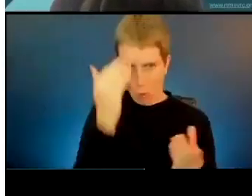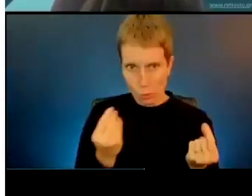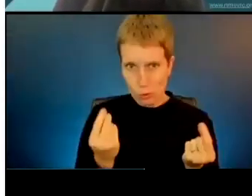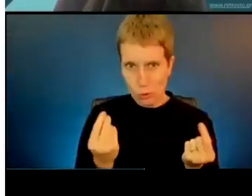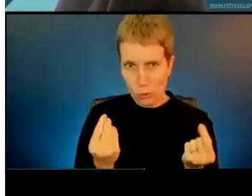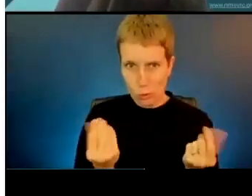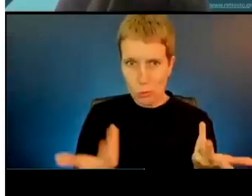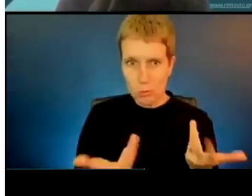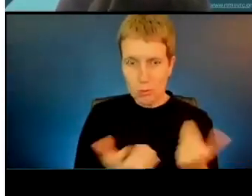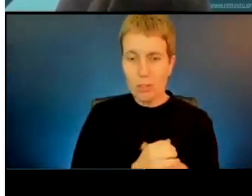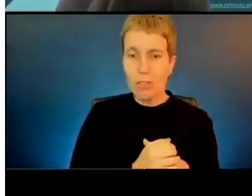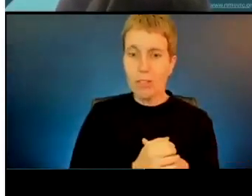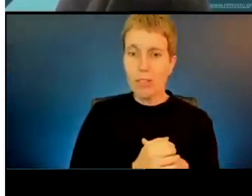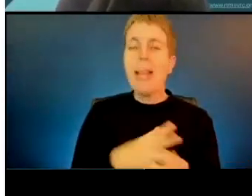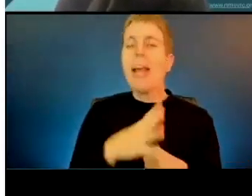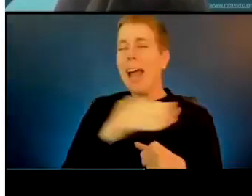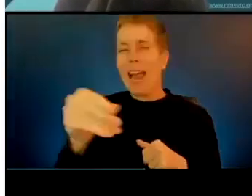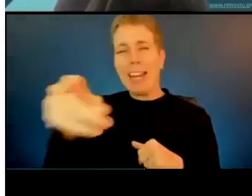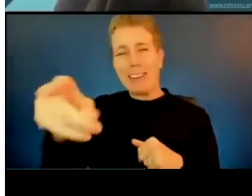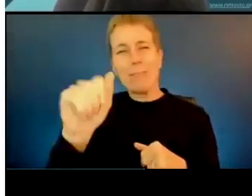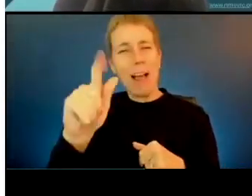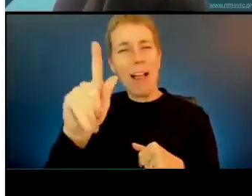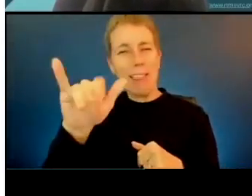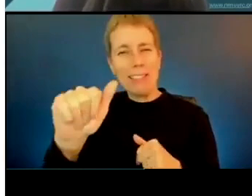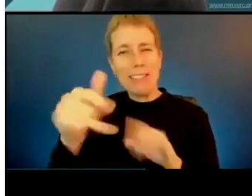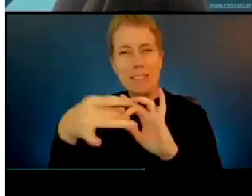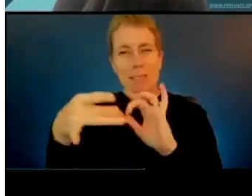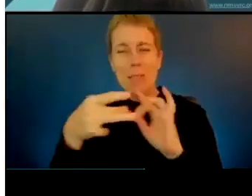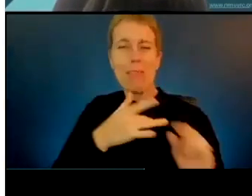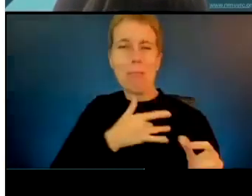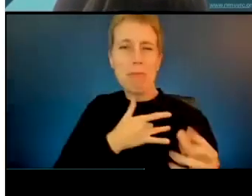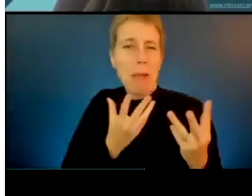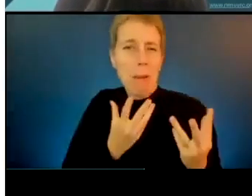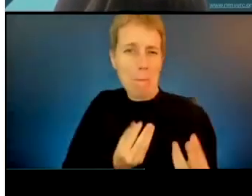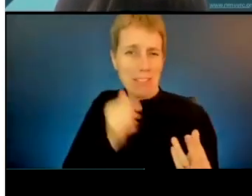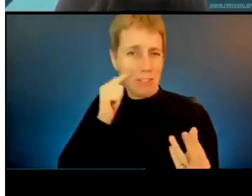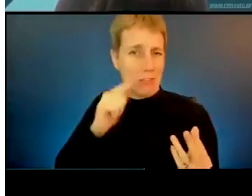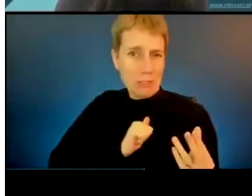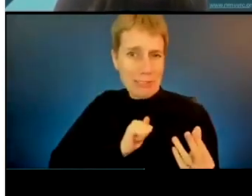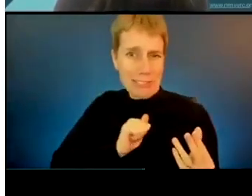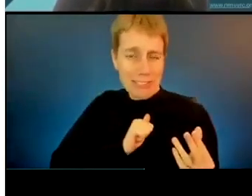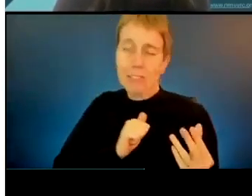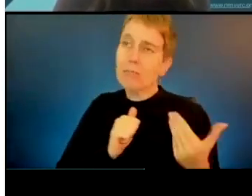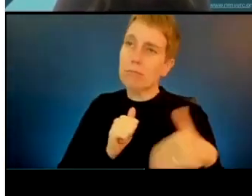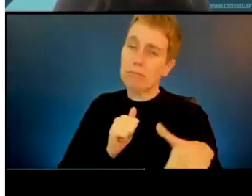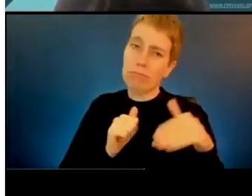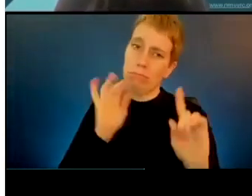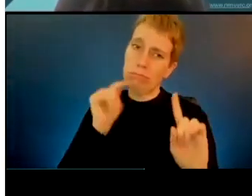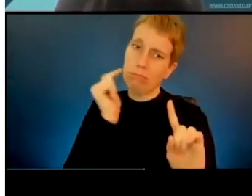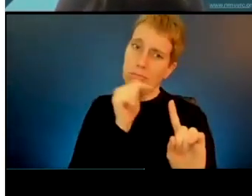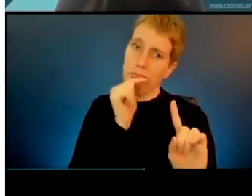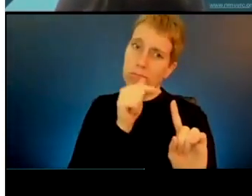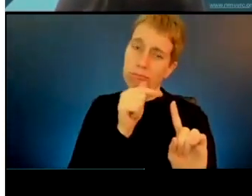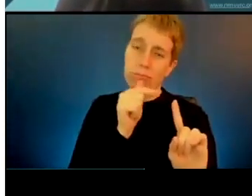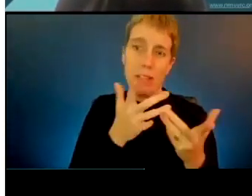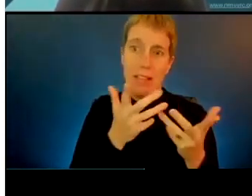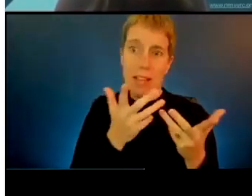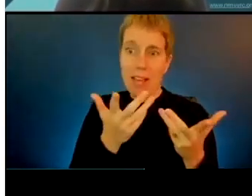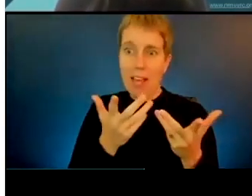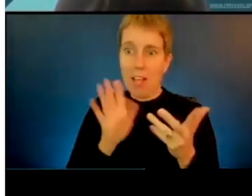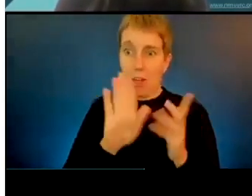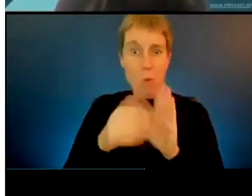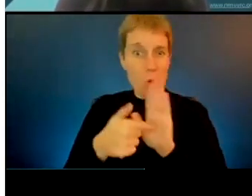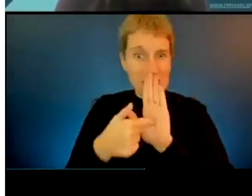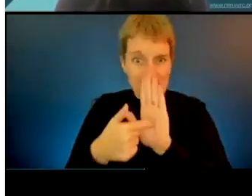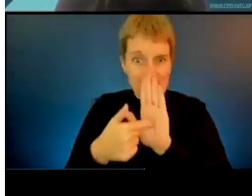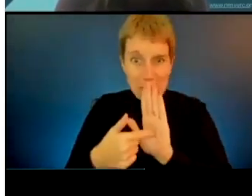think having compassion for yourself, knowing that those symptoms, there's a reason for those. They're tied to something